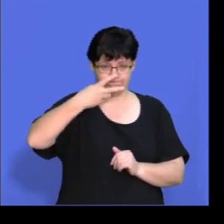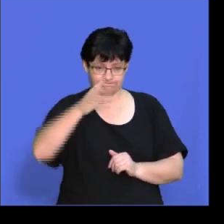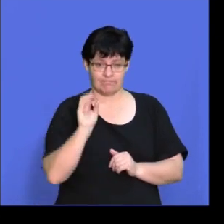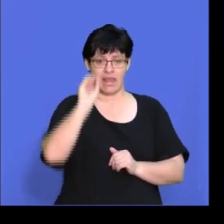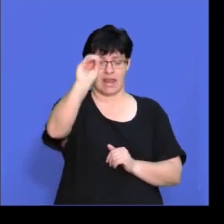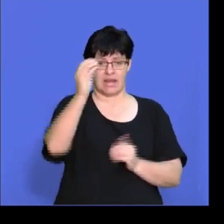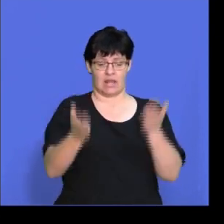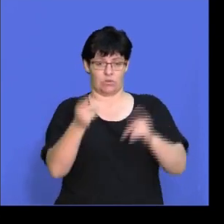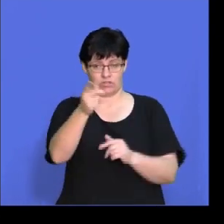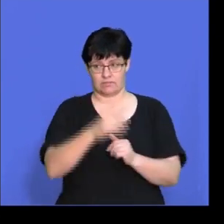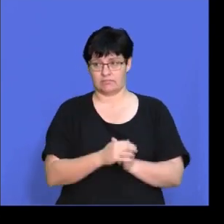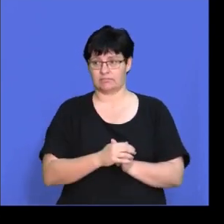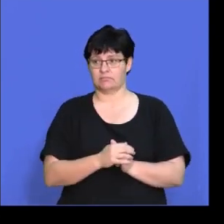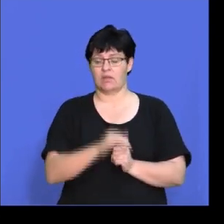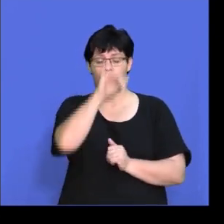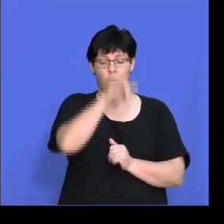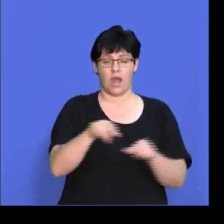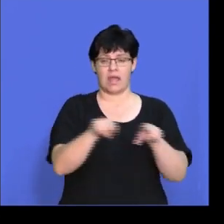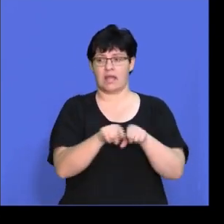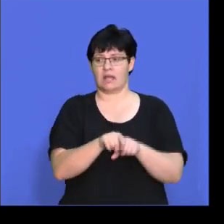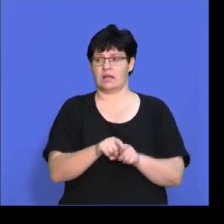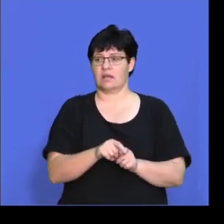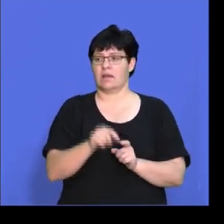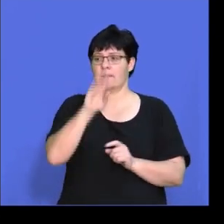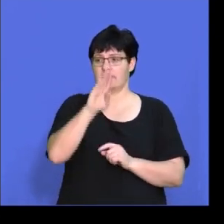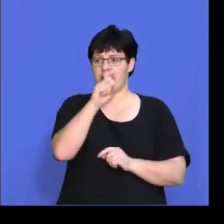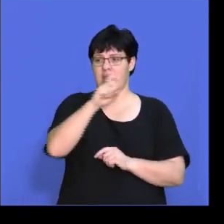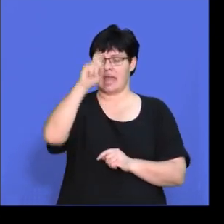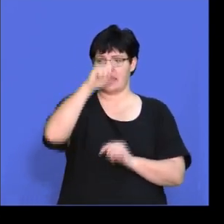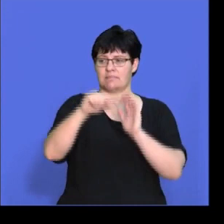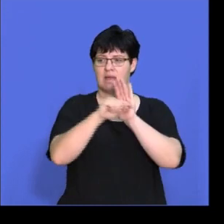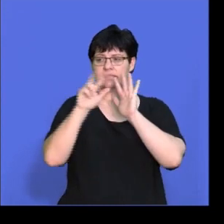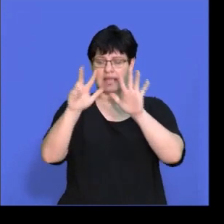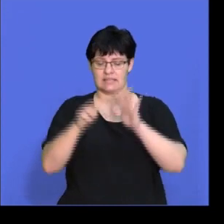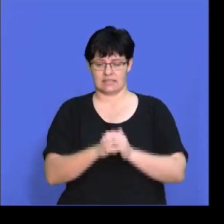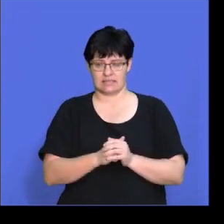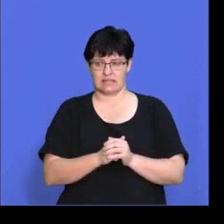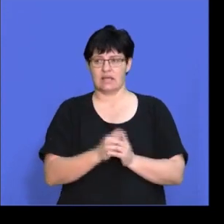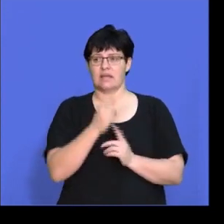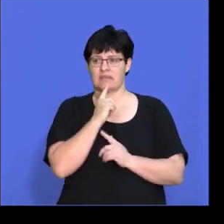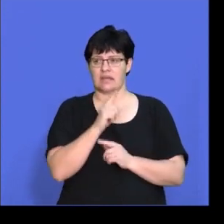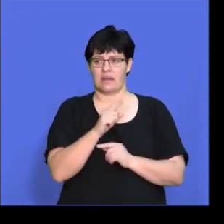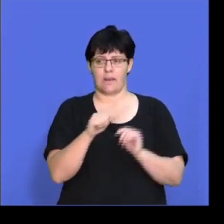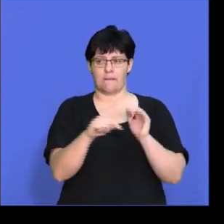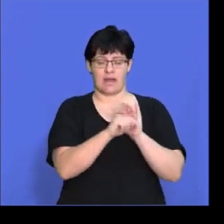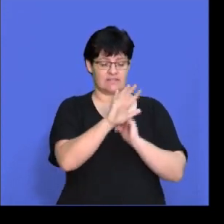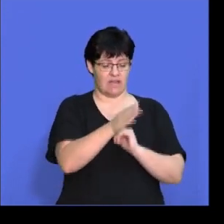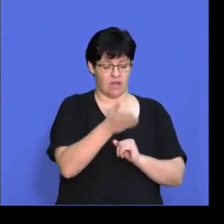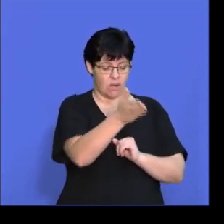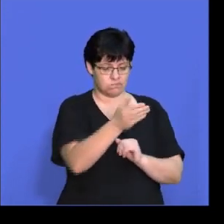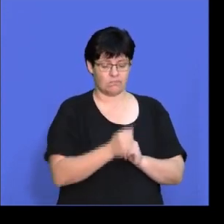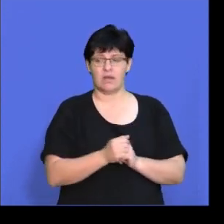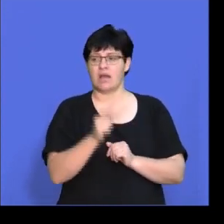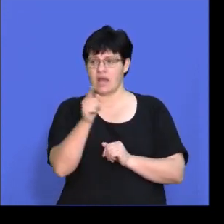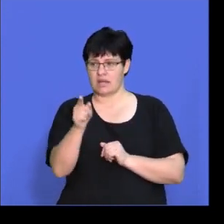equation here. So if y is equal to b to the power of x minus 8, I'm going to sub the minus 5 into there, and I'm